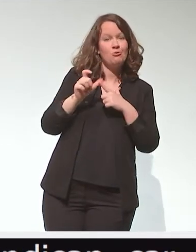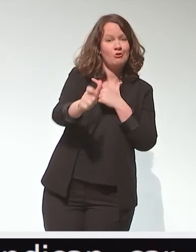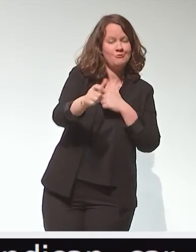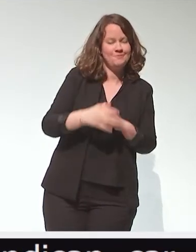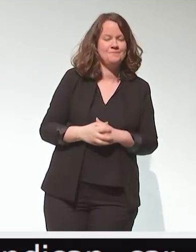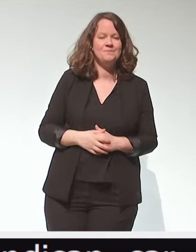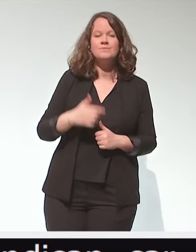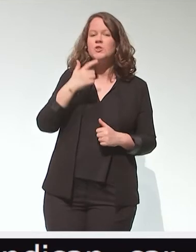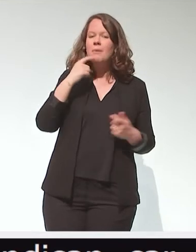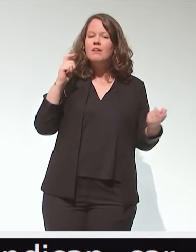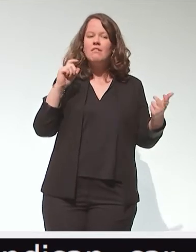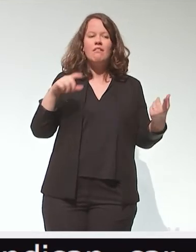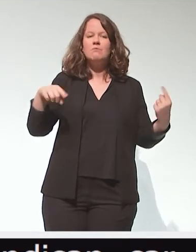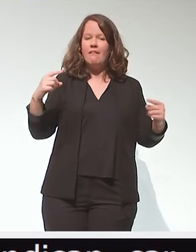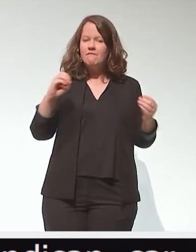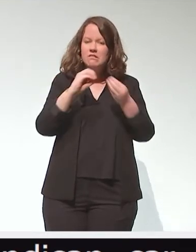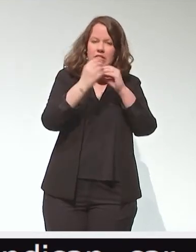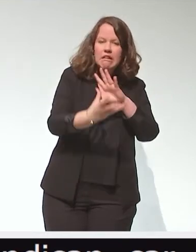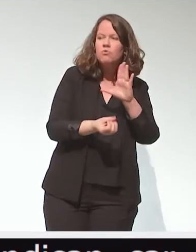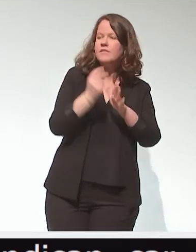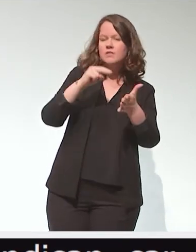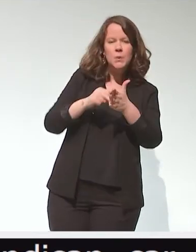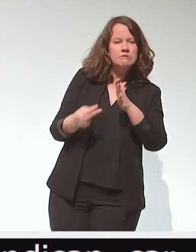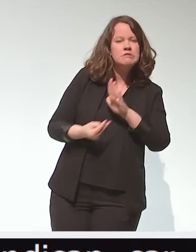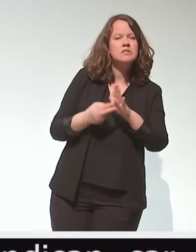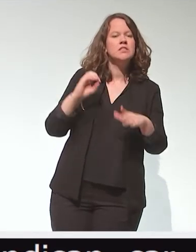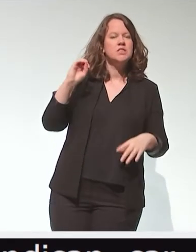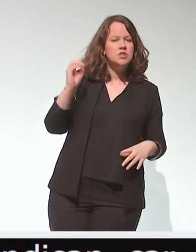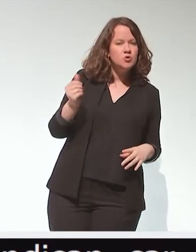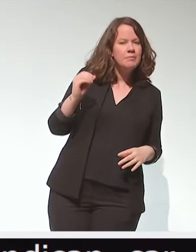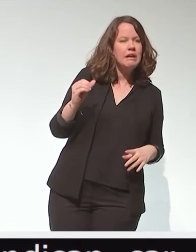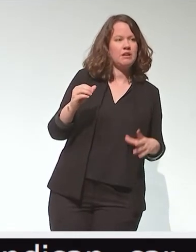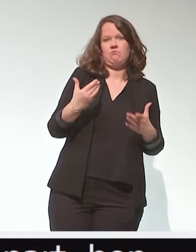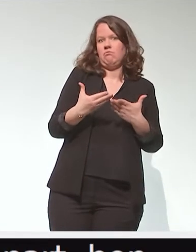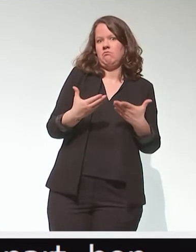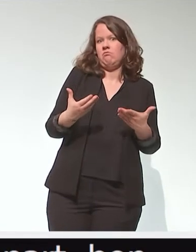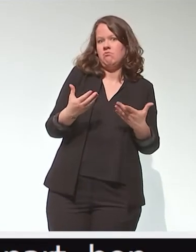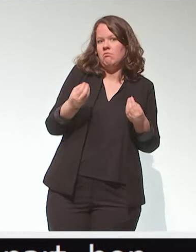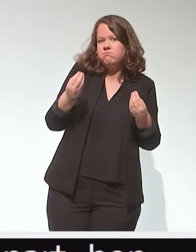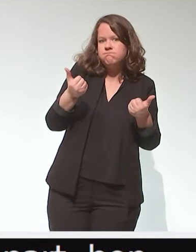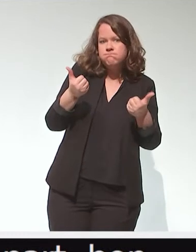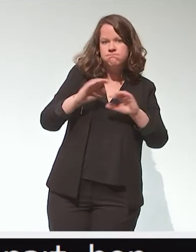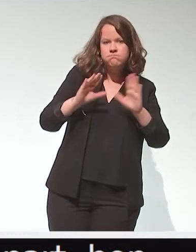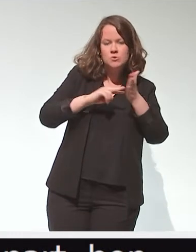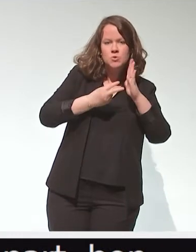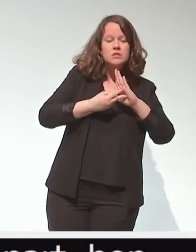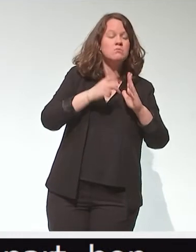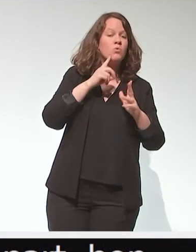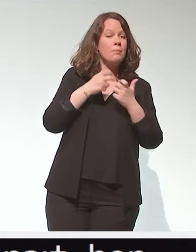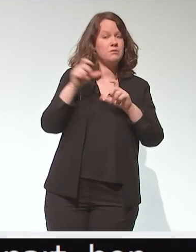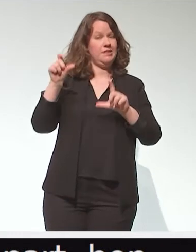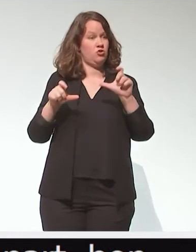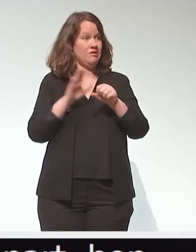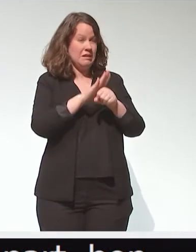The possibility to work online in distance, use computers, can be really helpful. So we have to